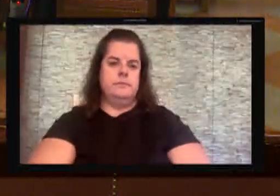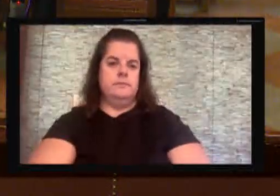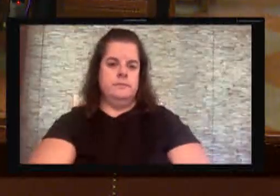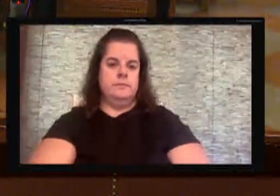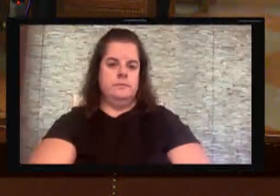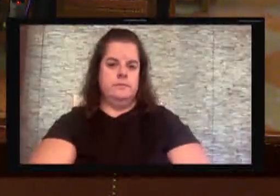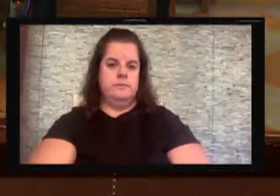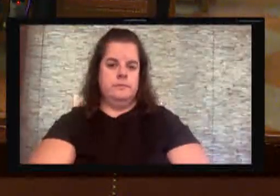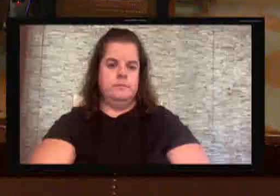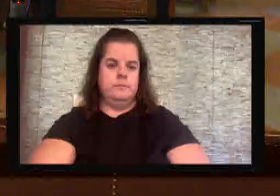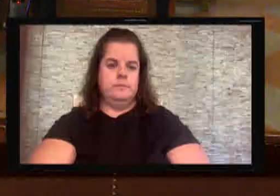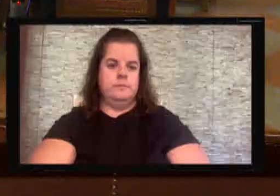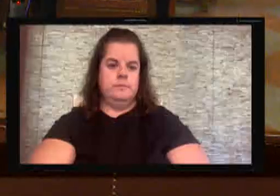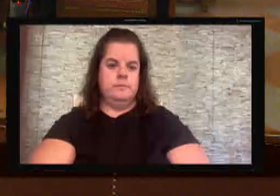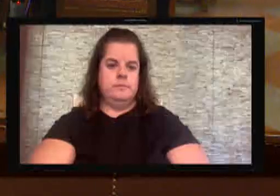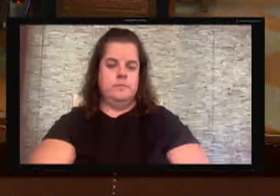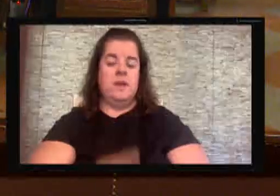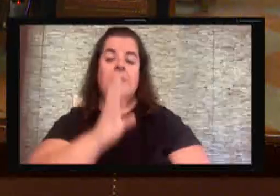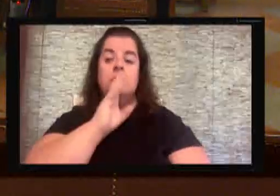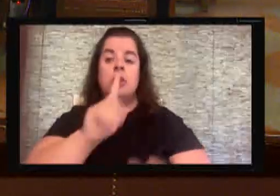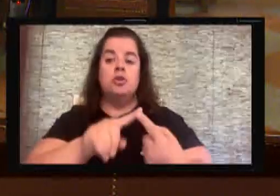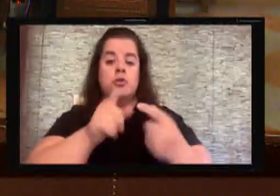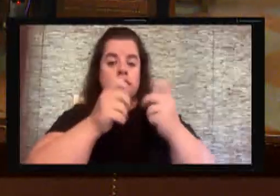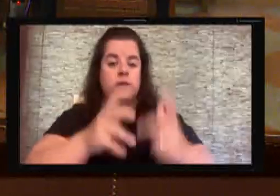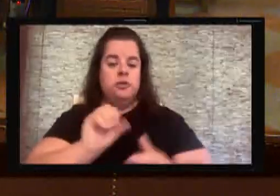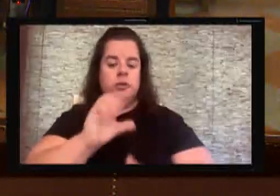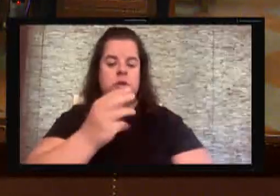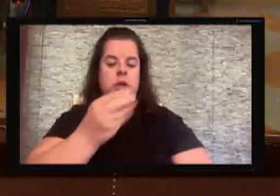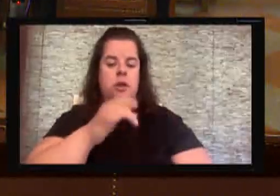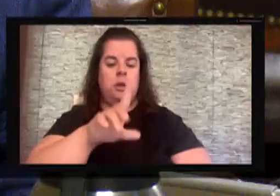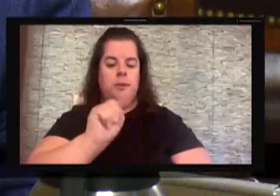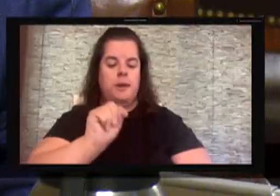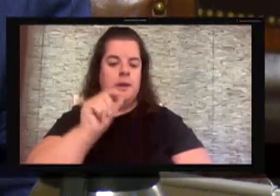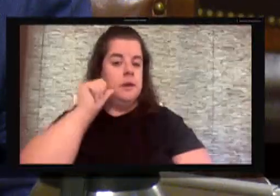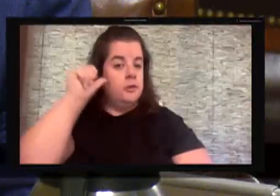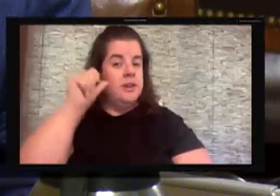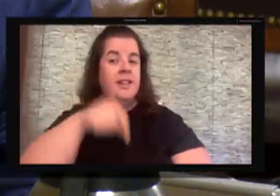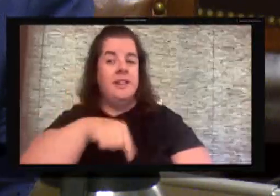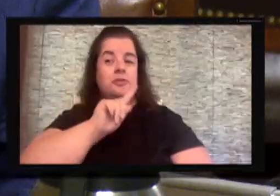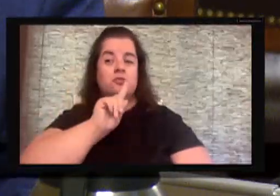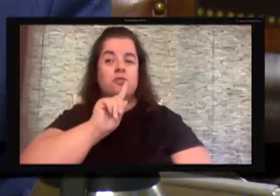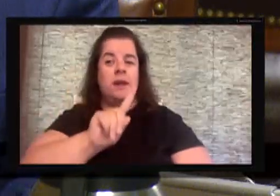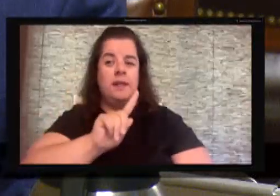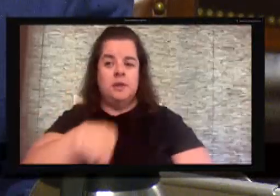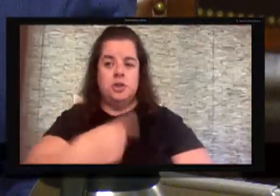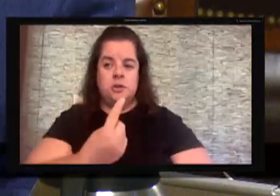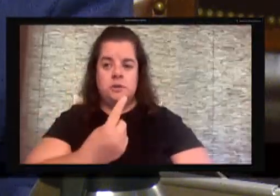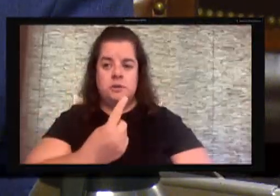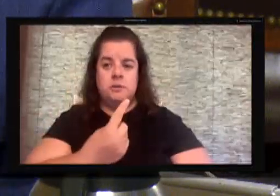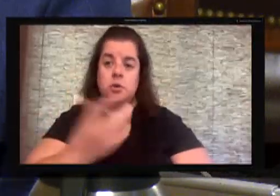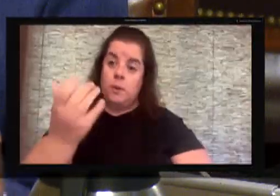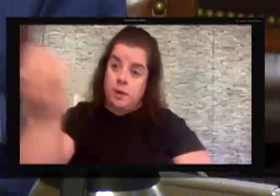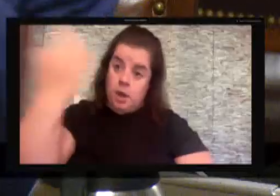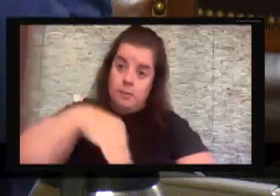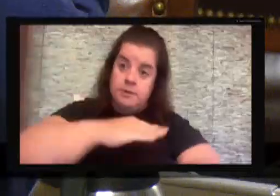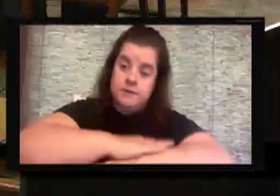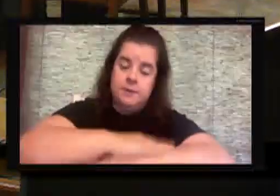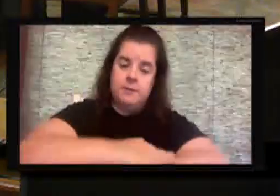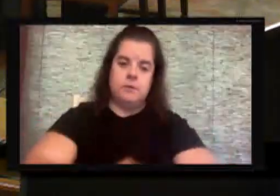Discussion? Yep. So I talked to Director Schmidt about this yesterday, and this is really just a, you want to come to attention? Yeah.